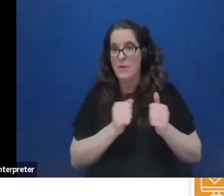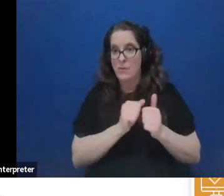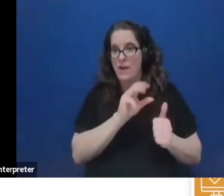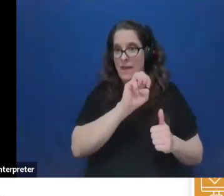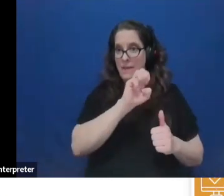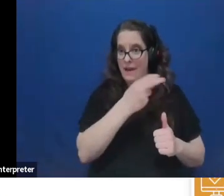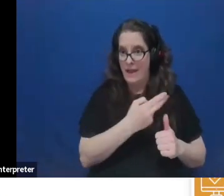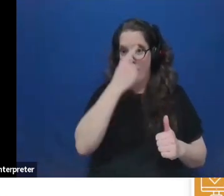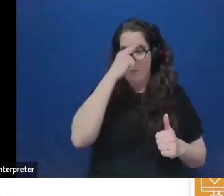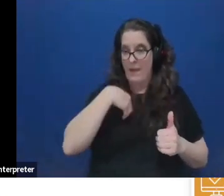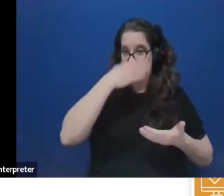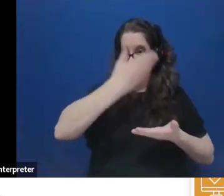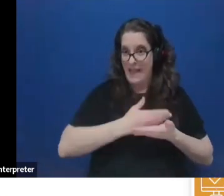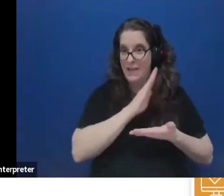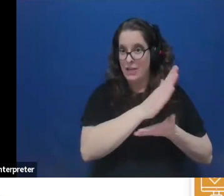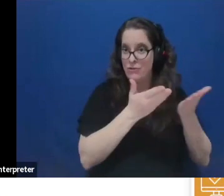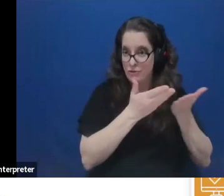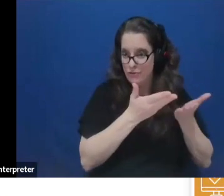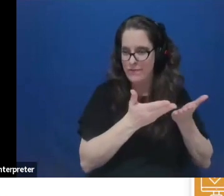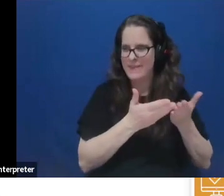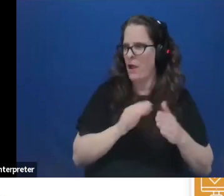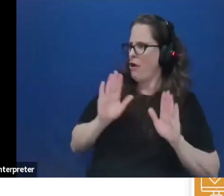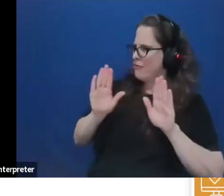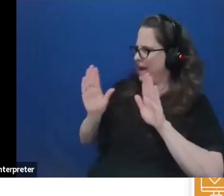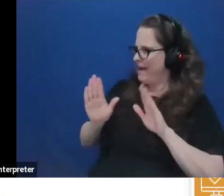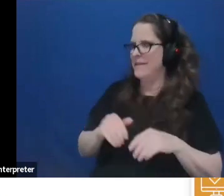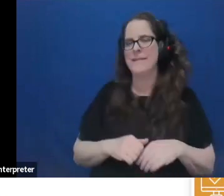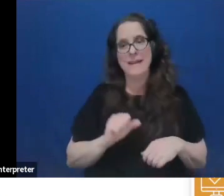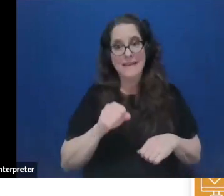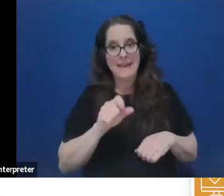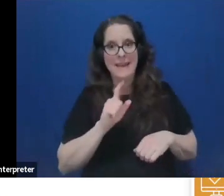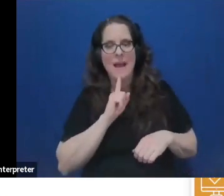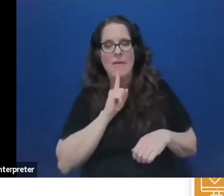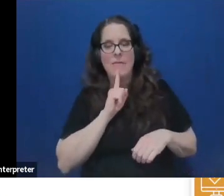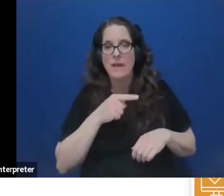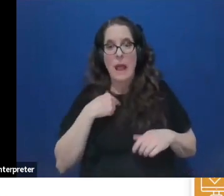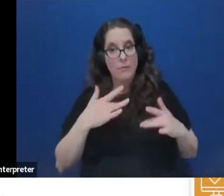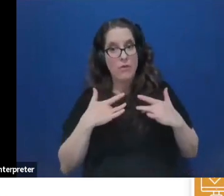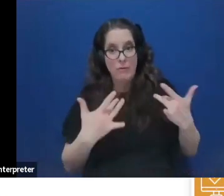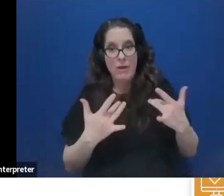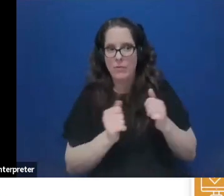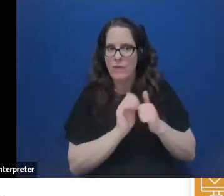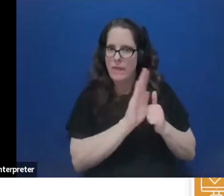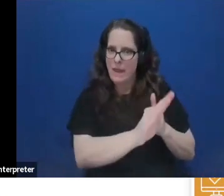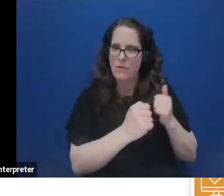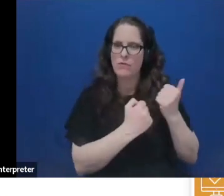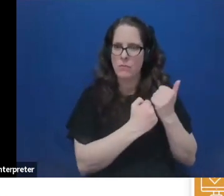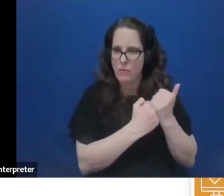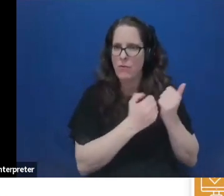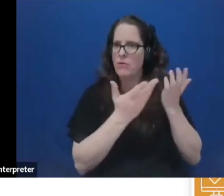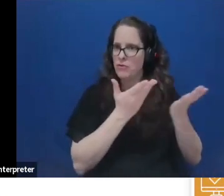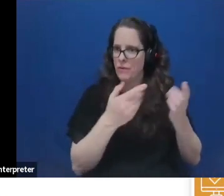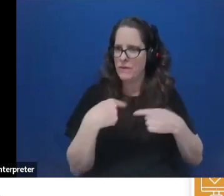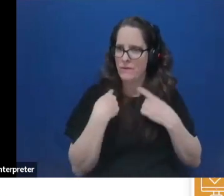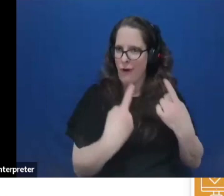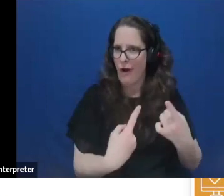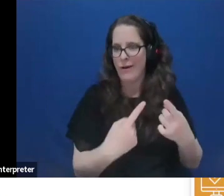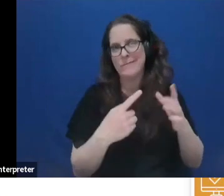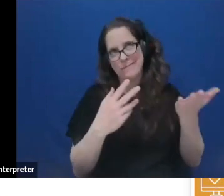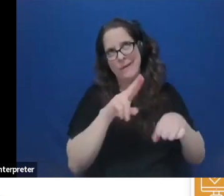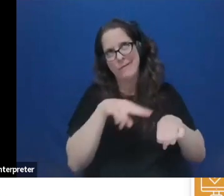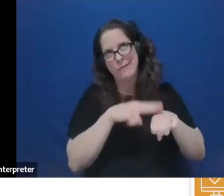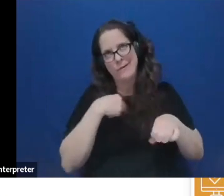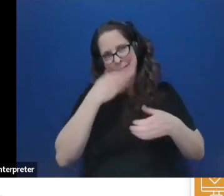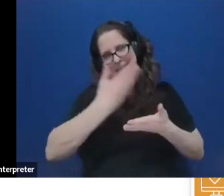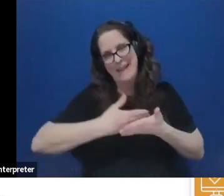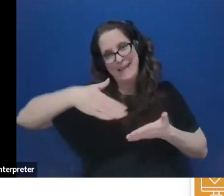son's services. Okay. Yeah, and I'm thrilled with the support and services I've gotten so far. Of course, he hasn't gotten housing,